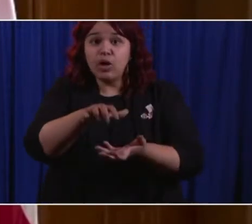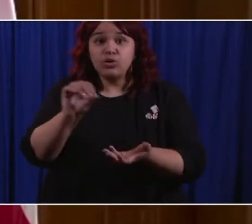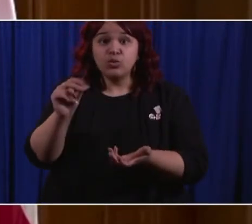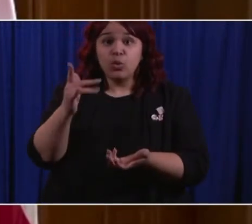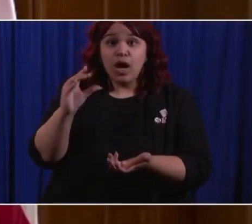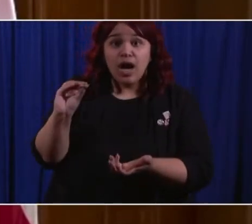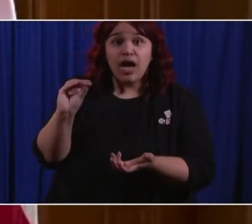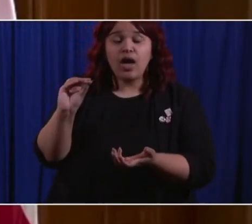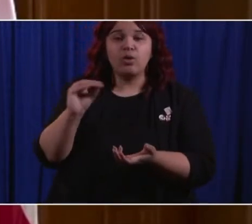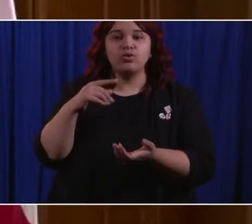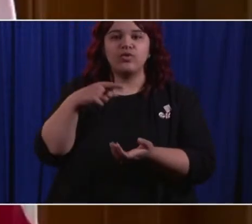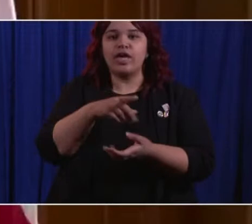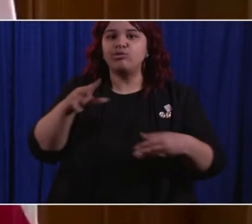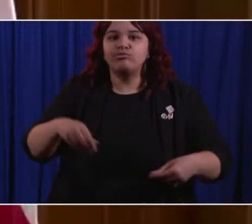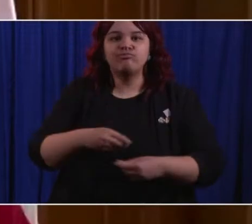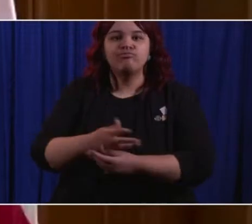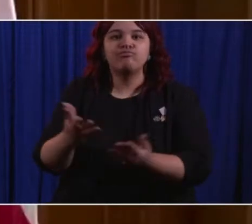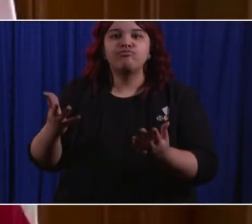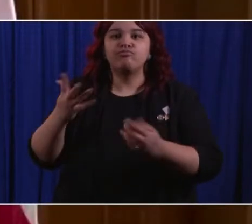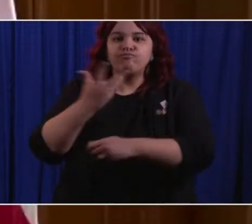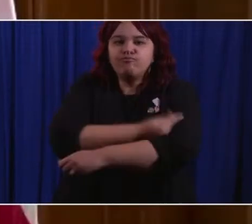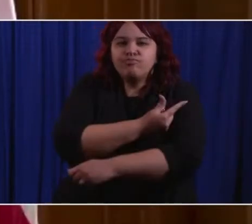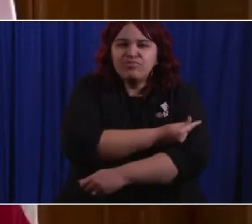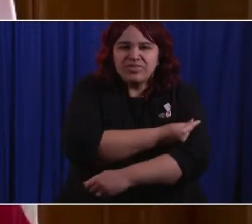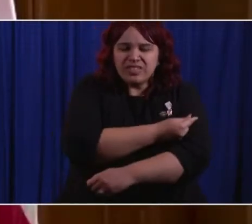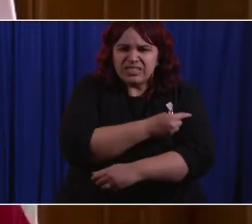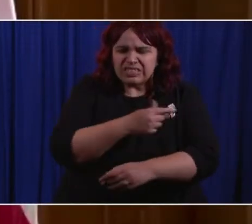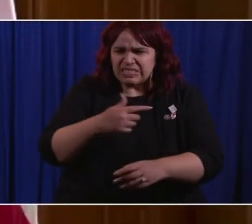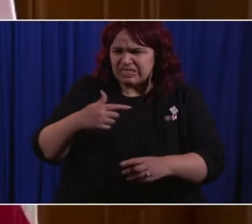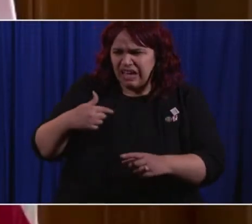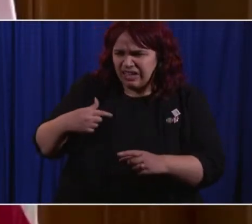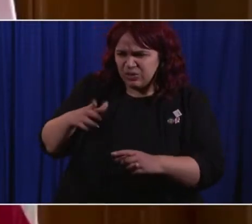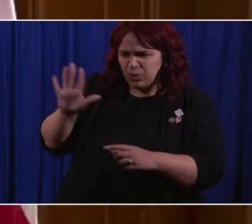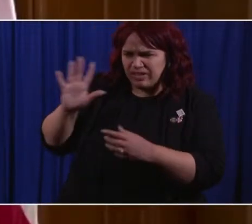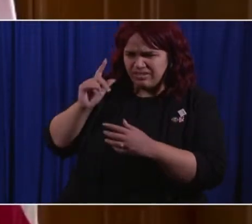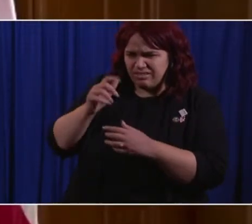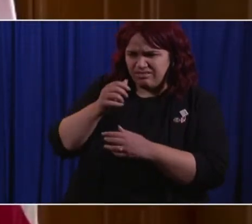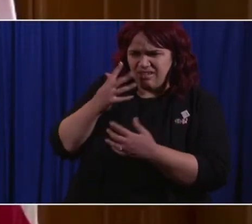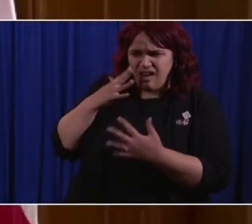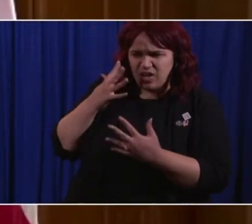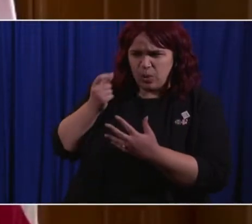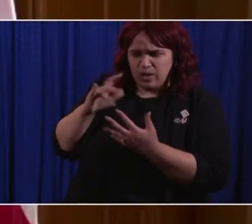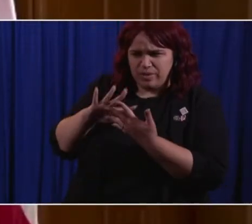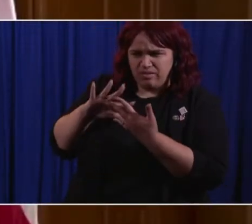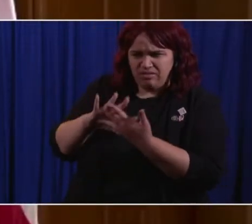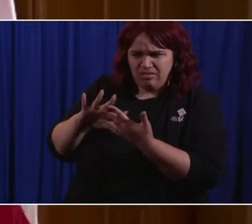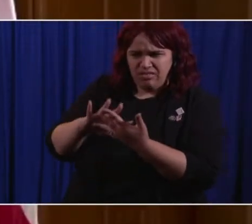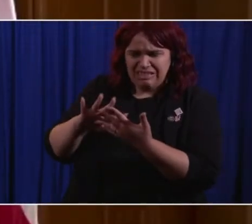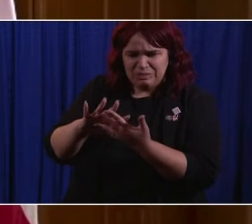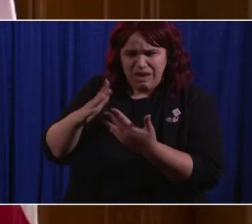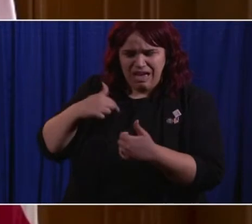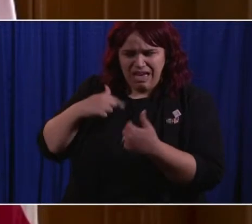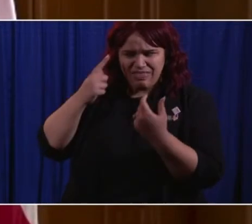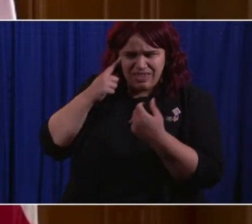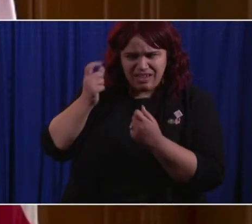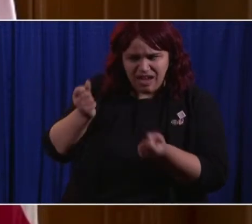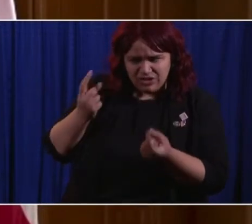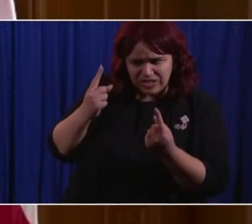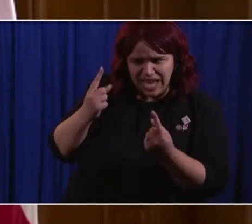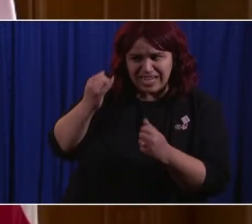arms? Yeah, Tom, you broke up a little bit. I think I have the question. If I don't, you can come back and correct me.